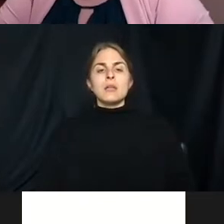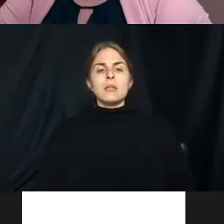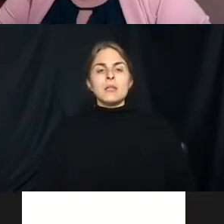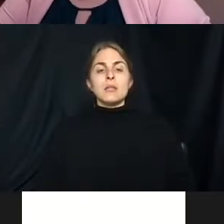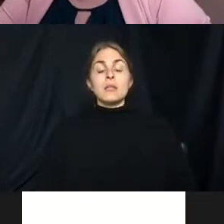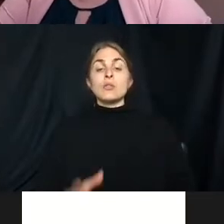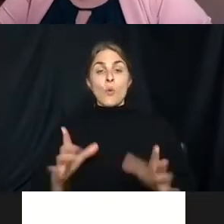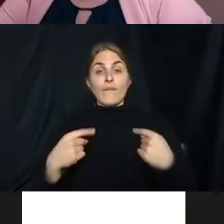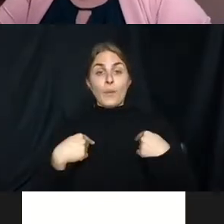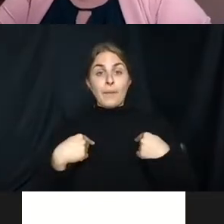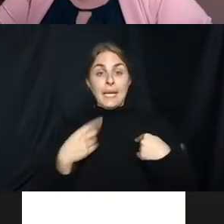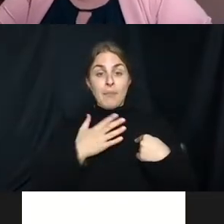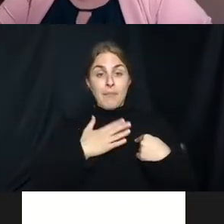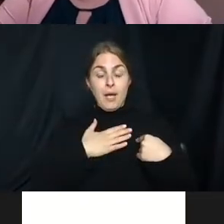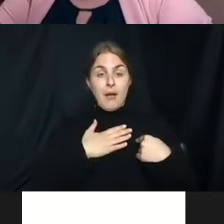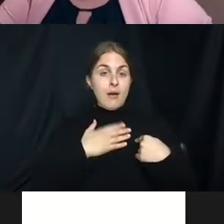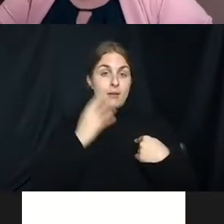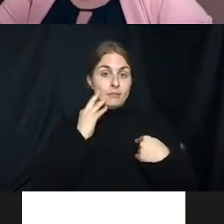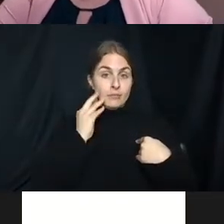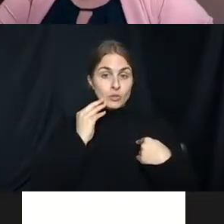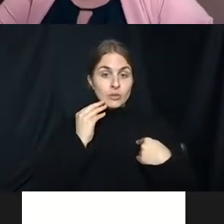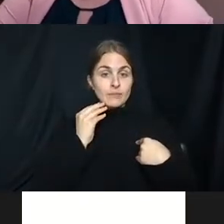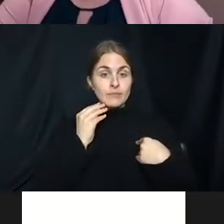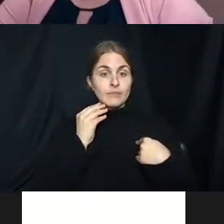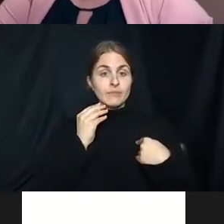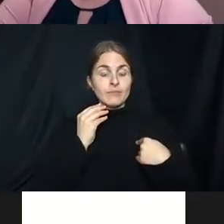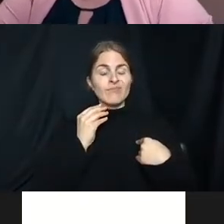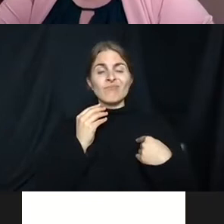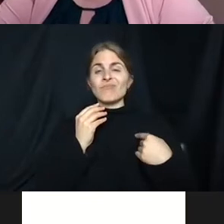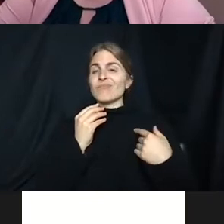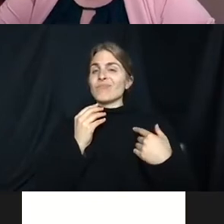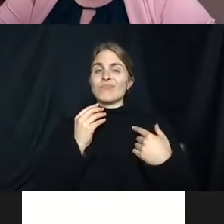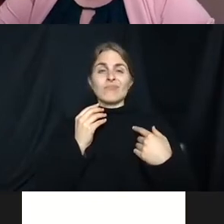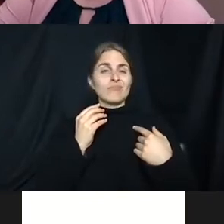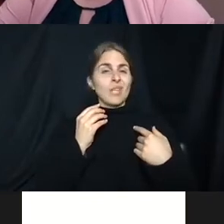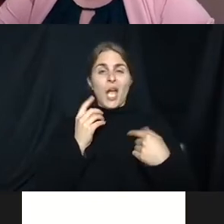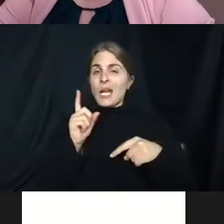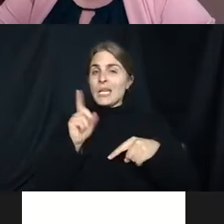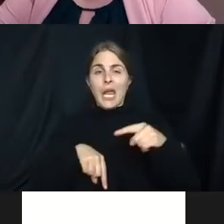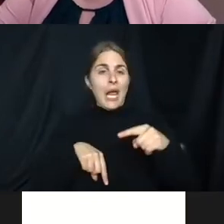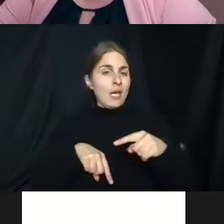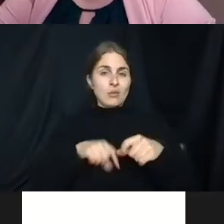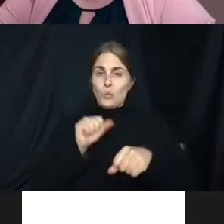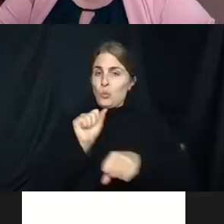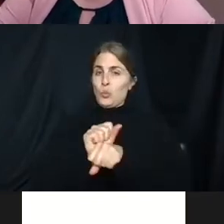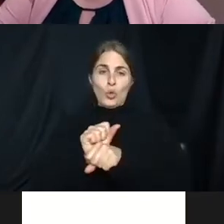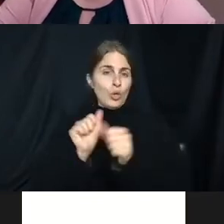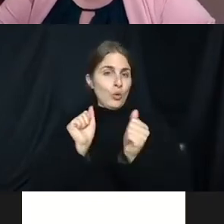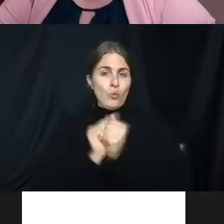me, it is against my fundamental ethos to work with people who don't respect or value fat